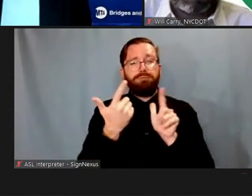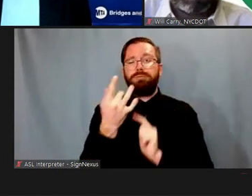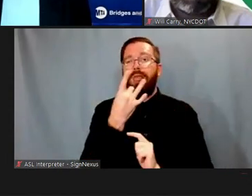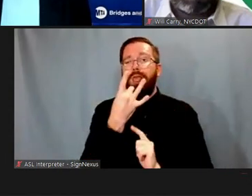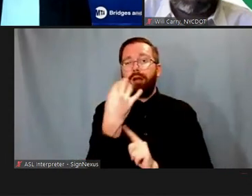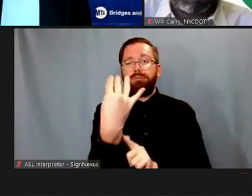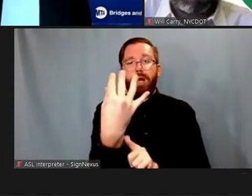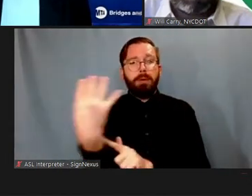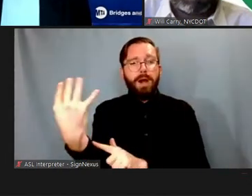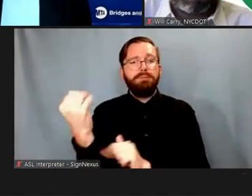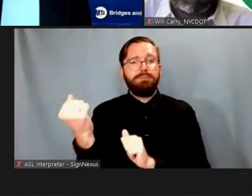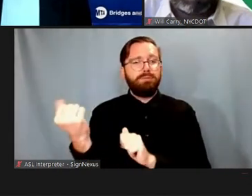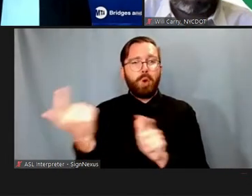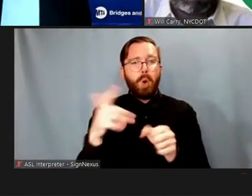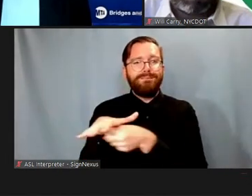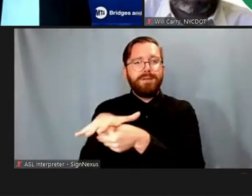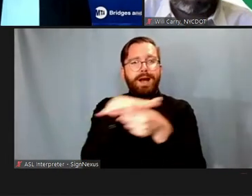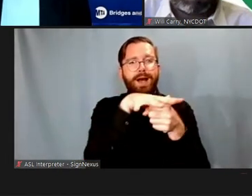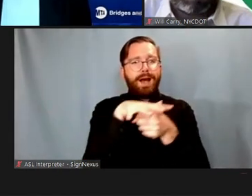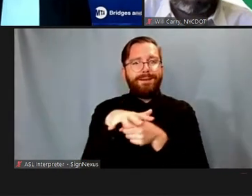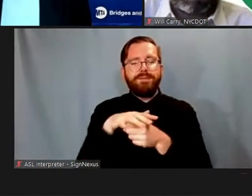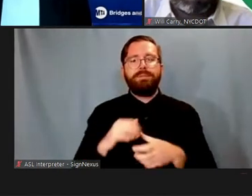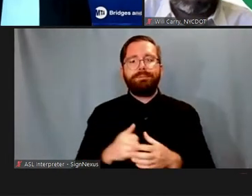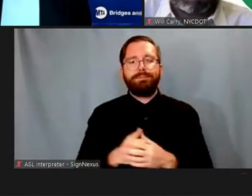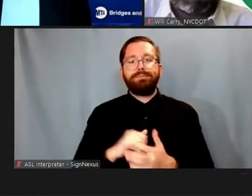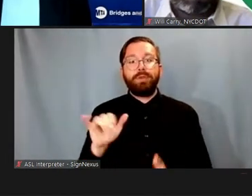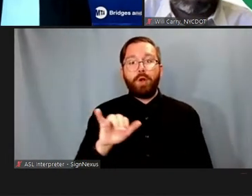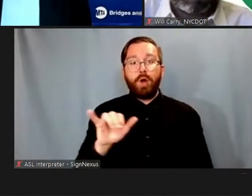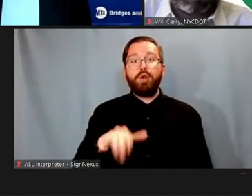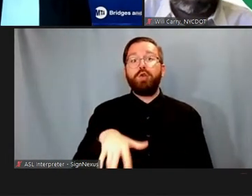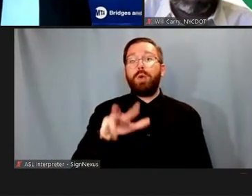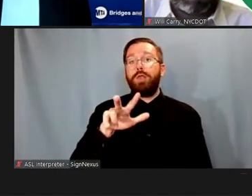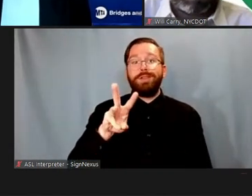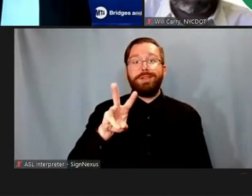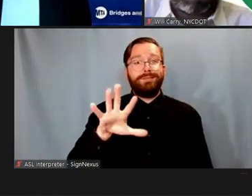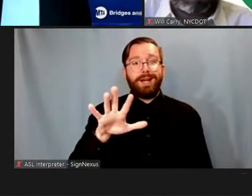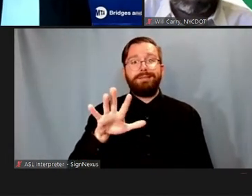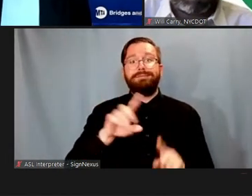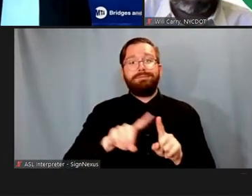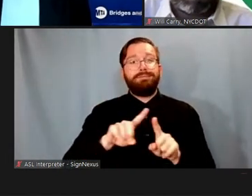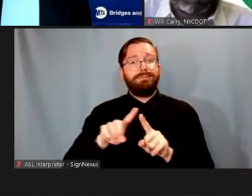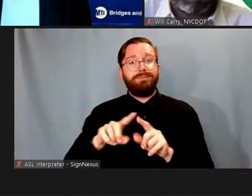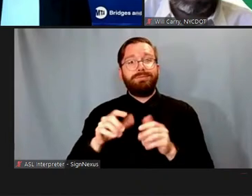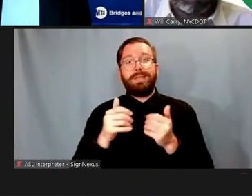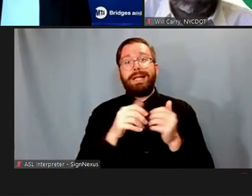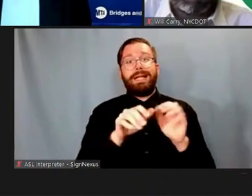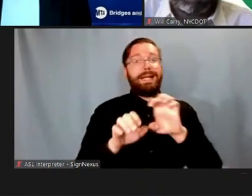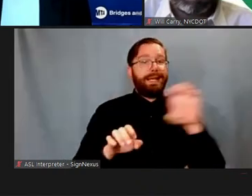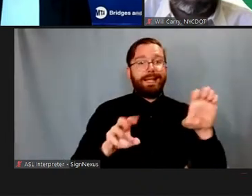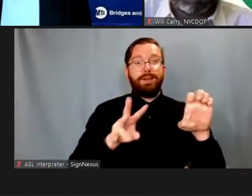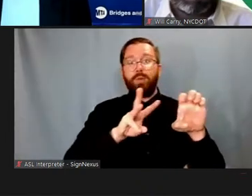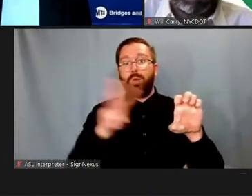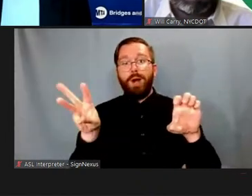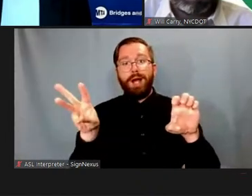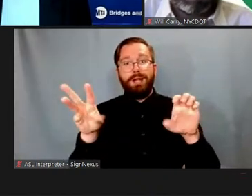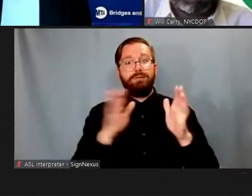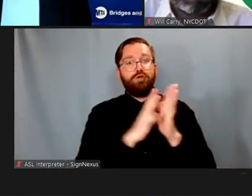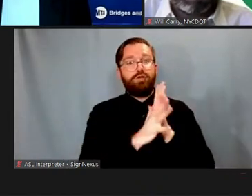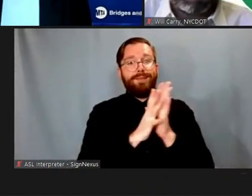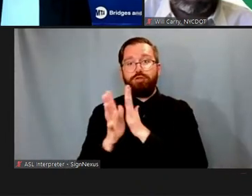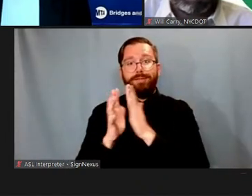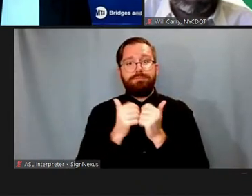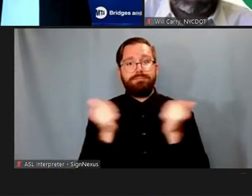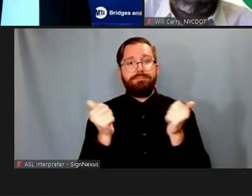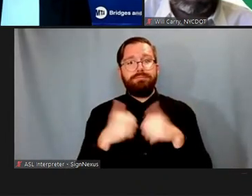24 7 365 the entire stretch separating east from west traffic we're talking about enforcing the illegal